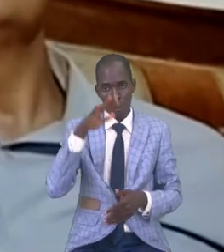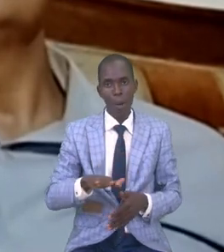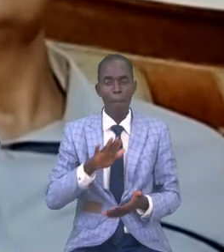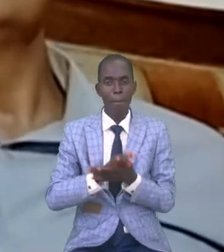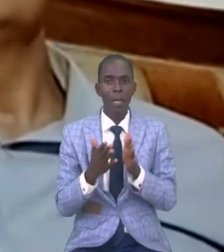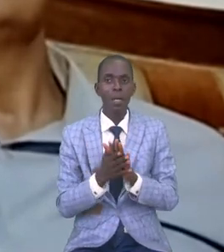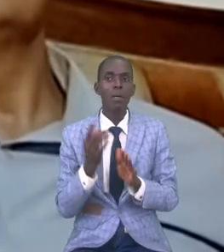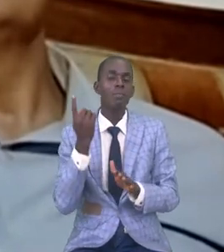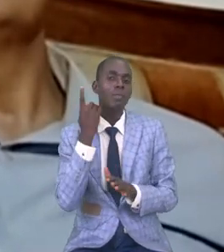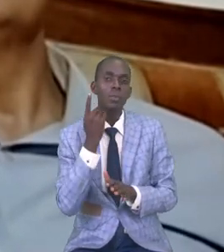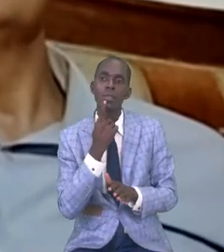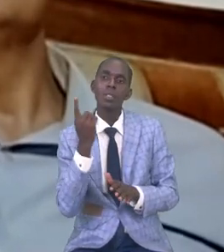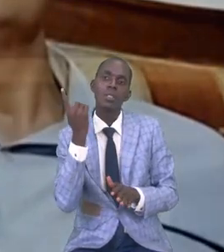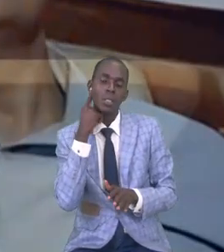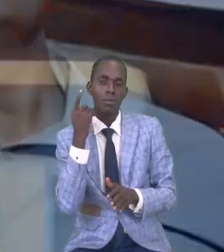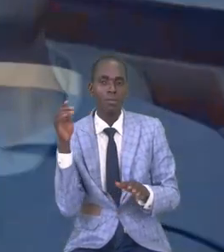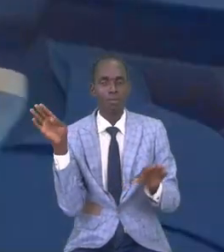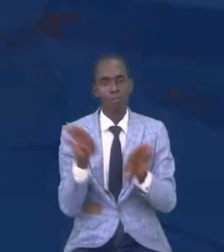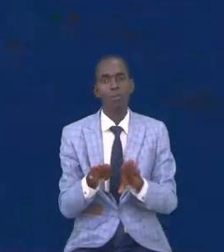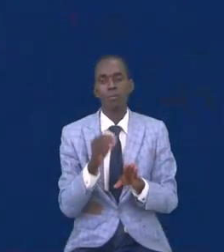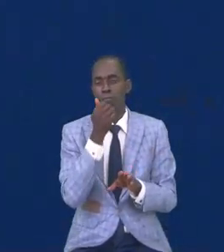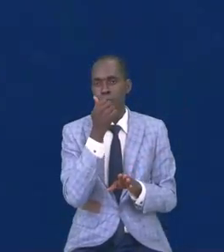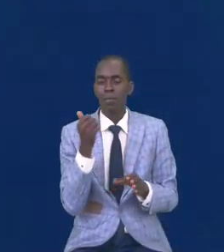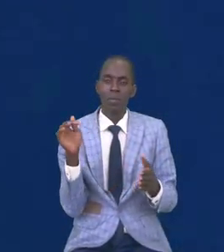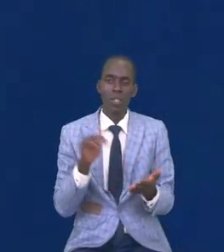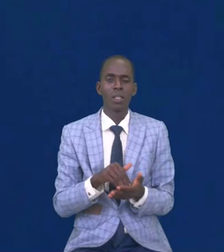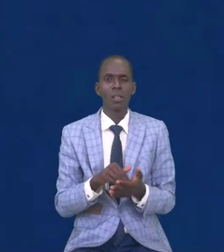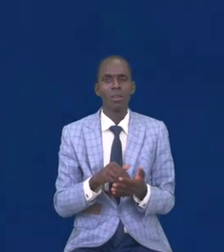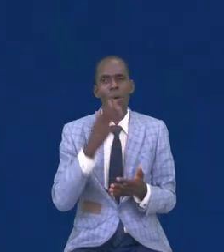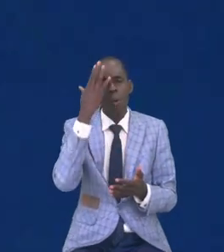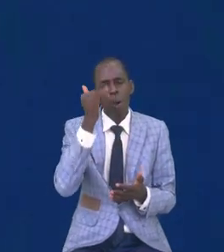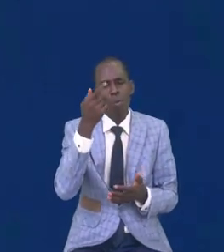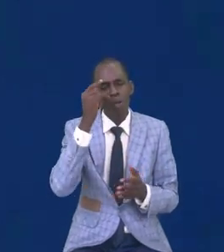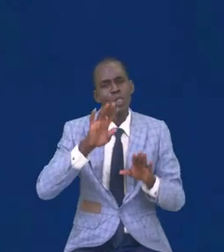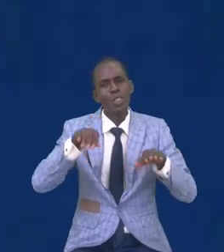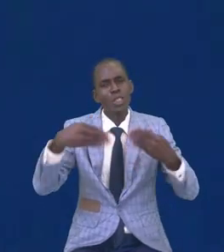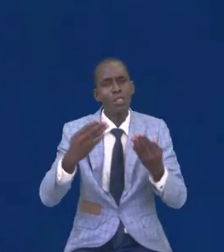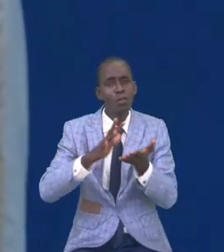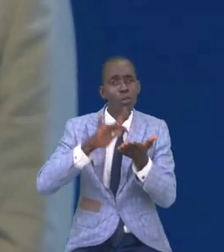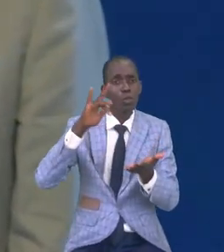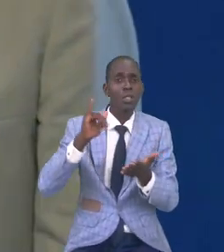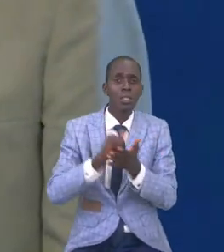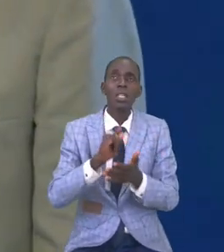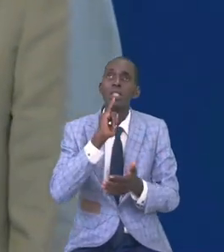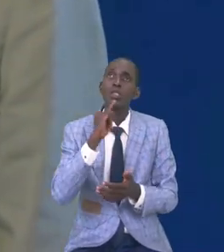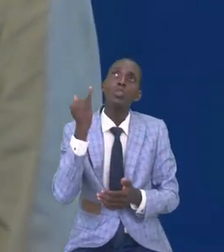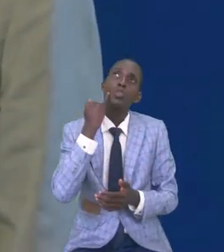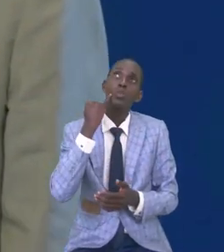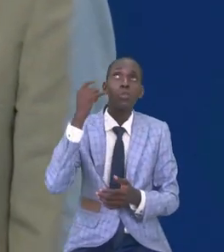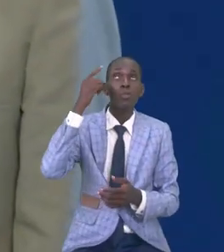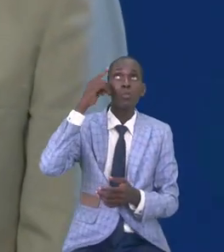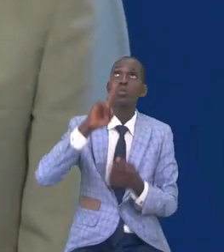and dumb again. Why? They were giving the glory they should give to the Almighty God. They gave it